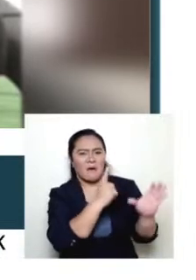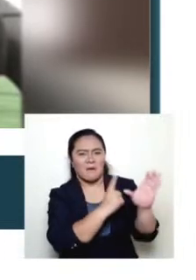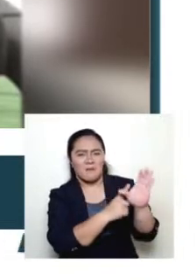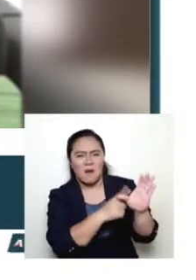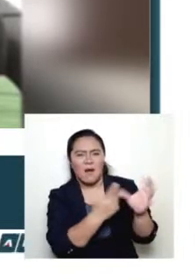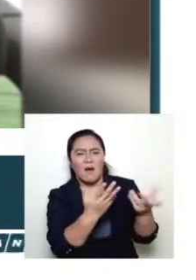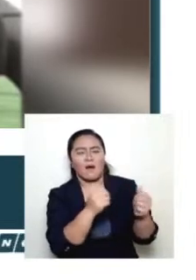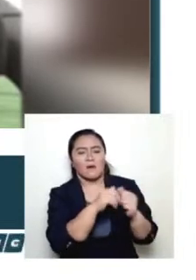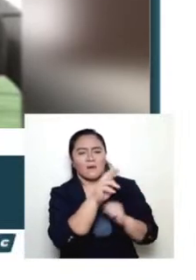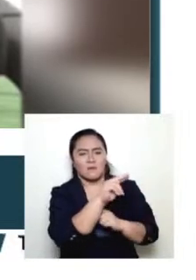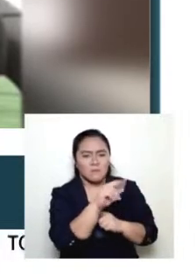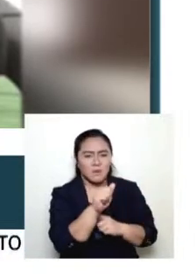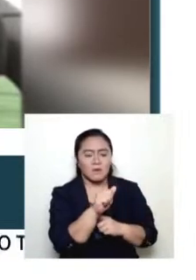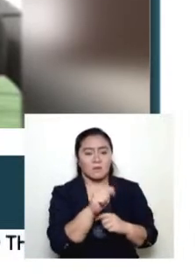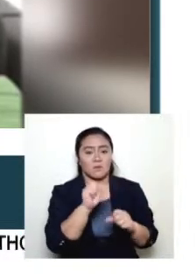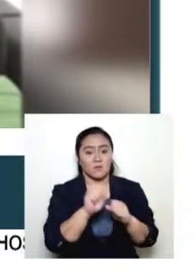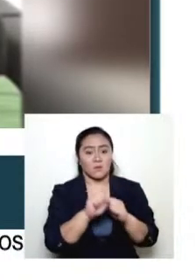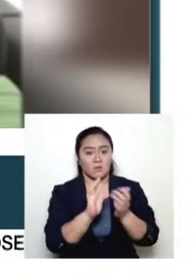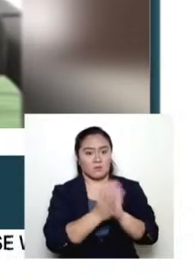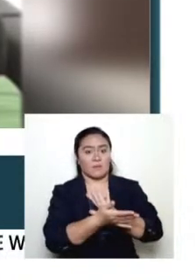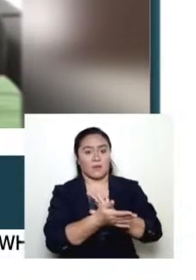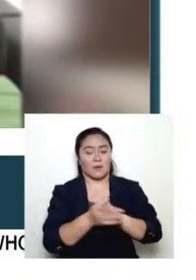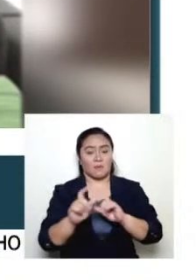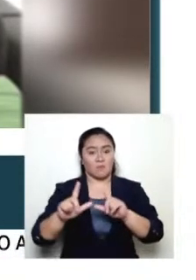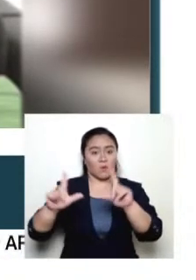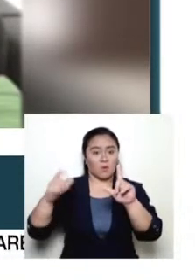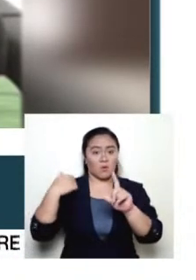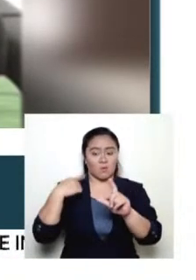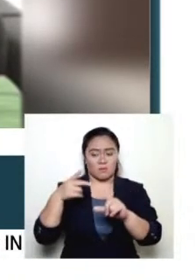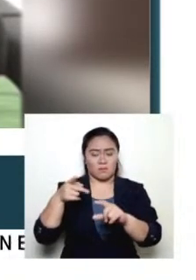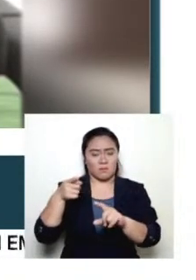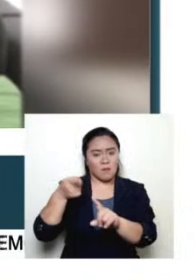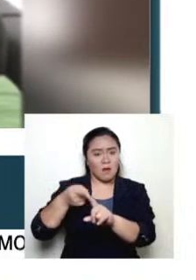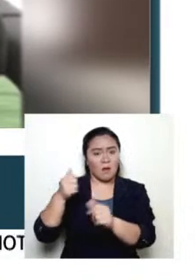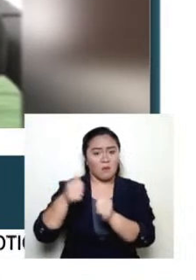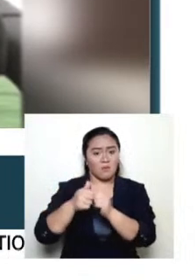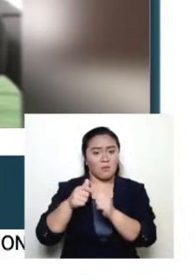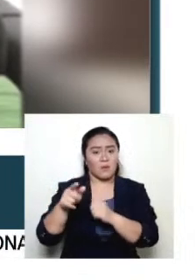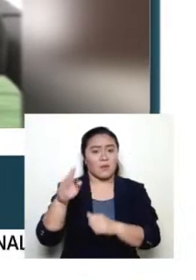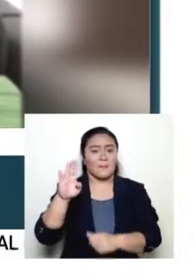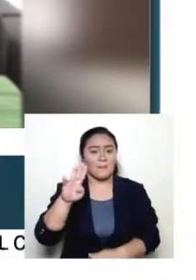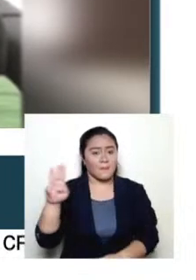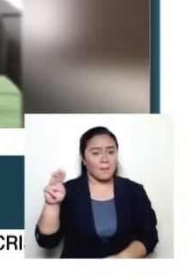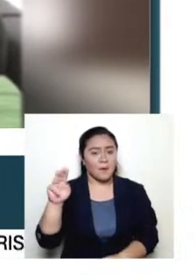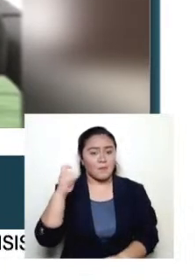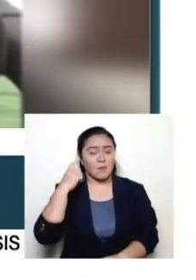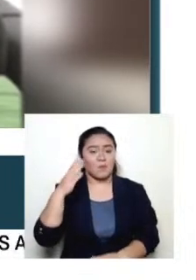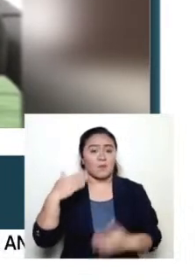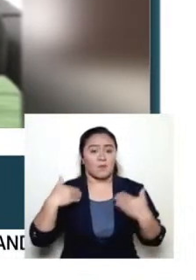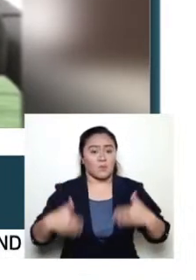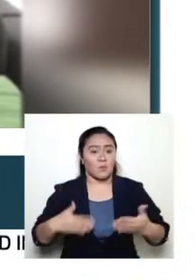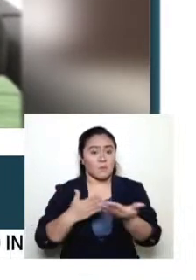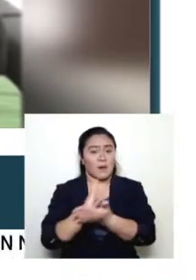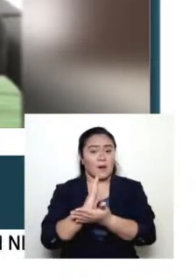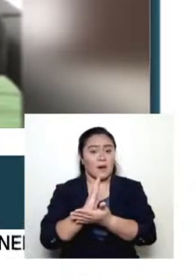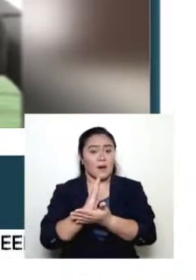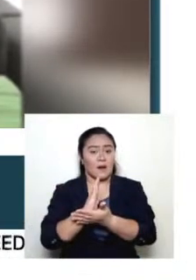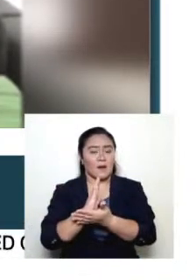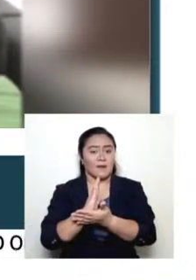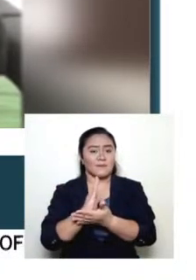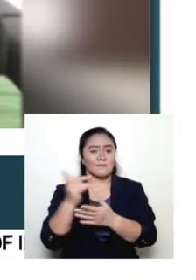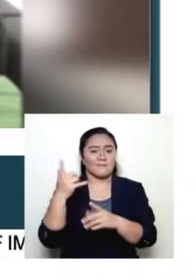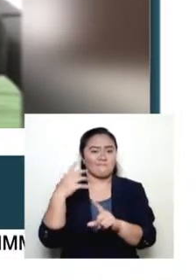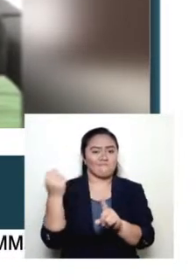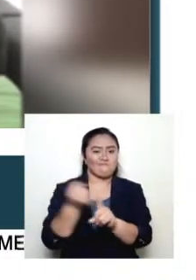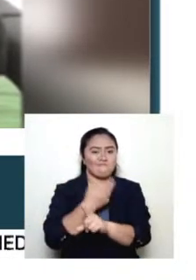ma-discredit kayo at lalo pang ma-expose si Bongbong Marcos and his camp na human rights violator, because red tagging is a human rights,